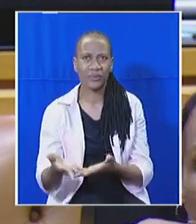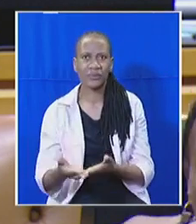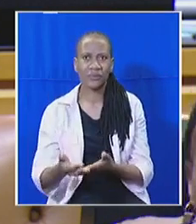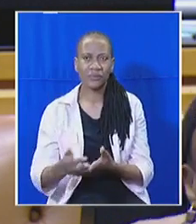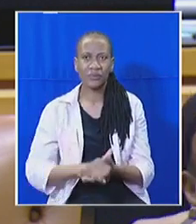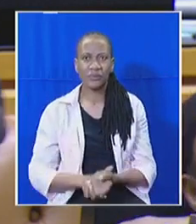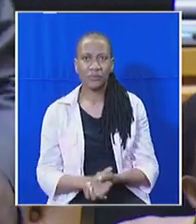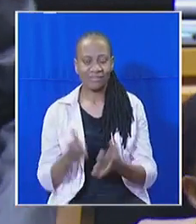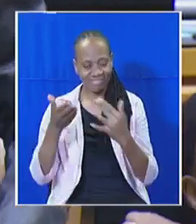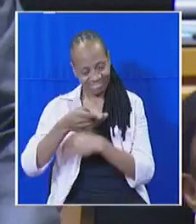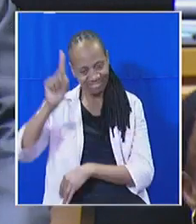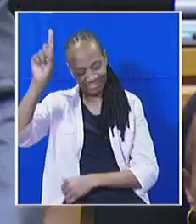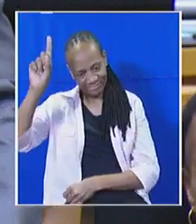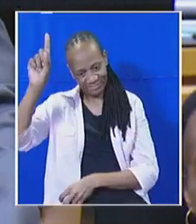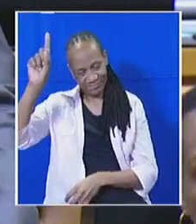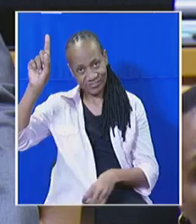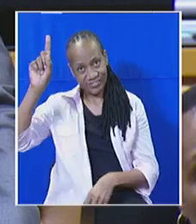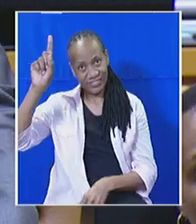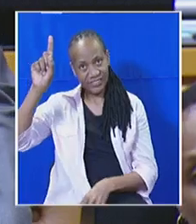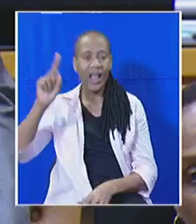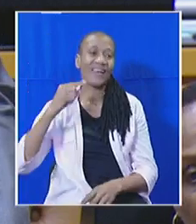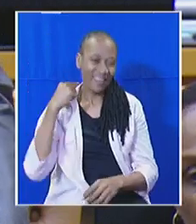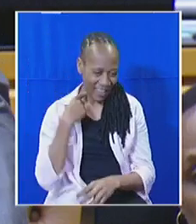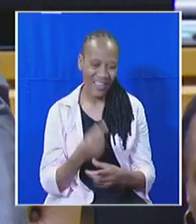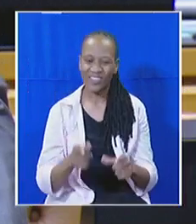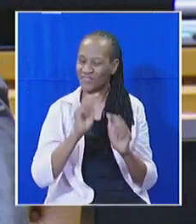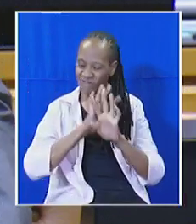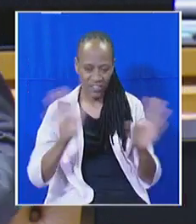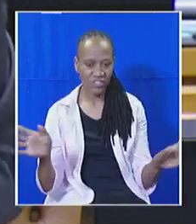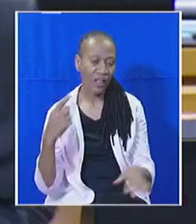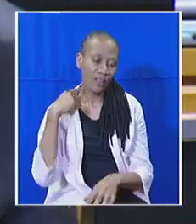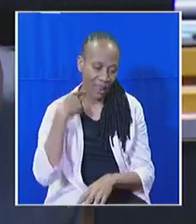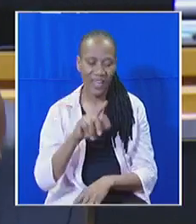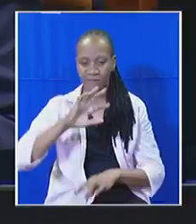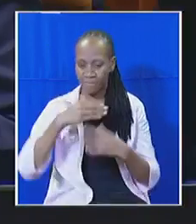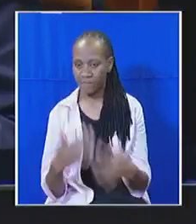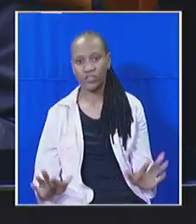committee. A lie is a lie. It doesn't matter who tells it. It's a lie.